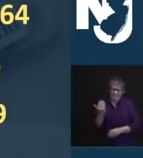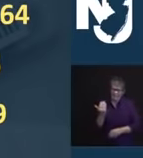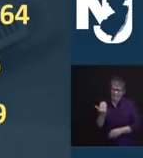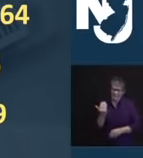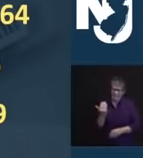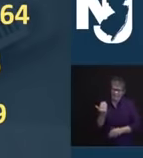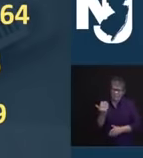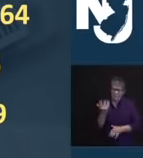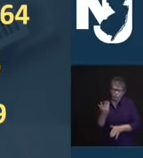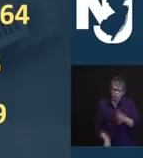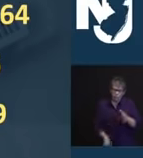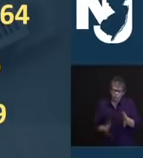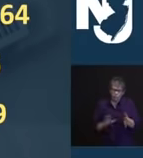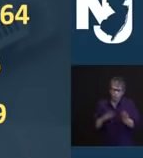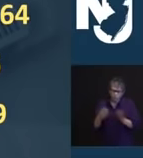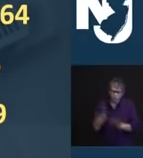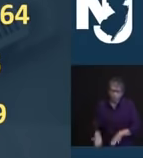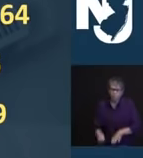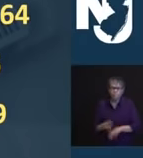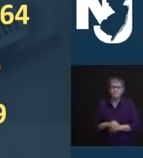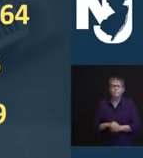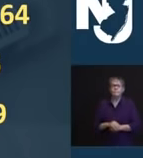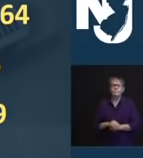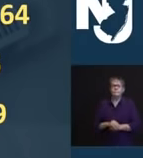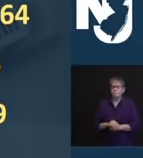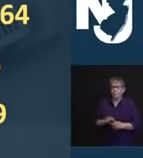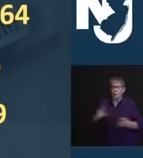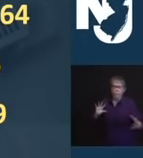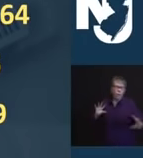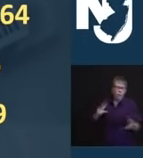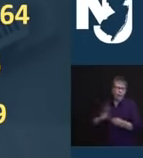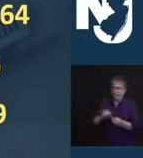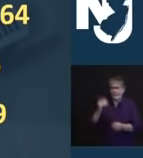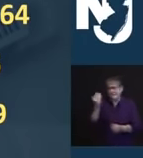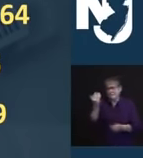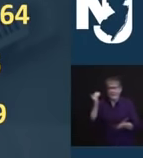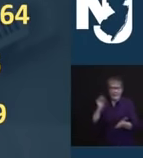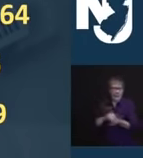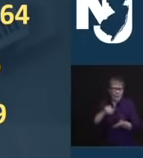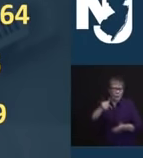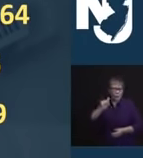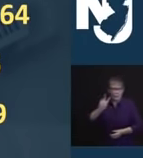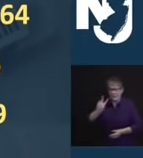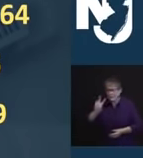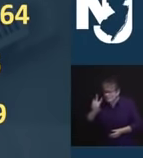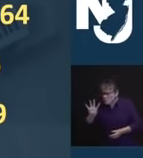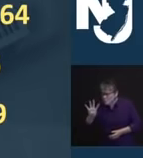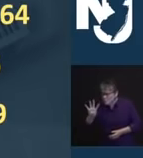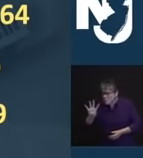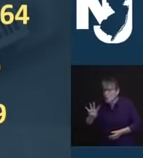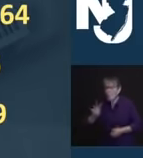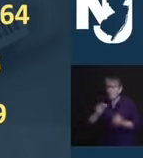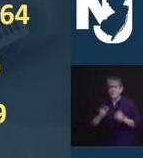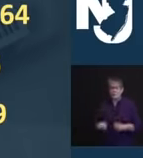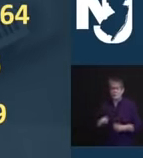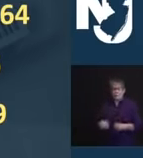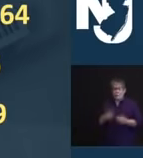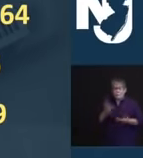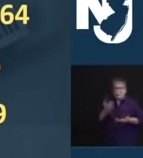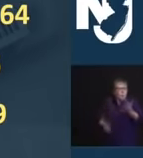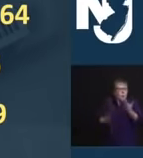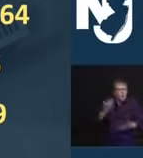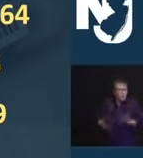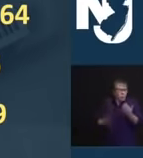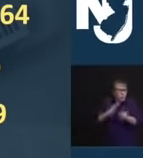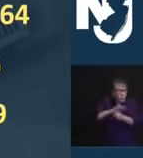the 1,829 deaths currently listed as probable to the new total of